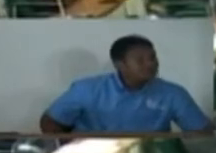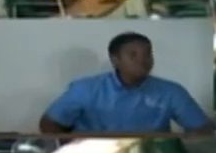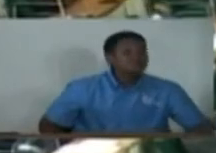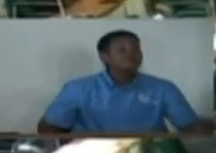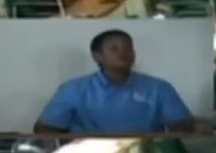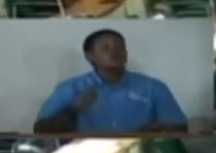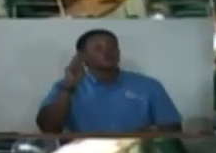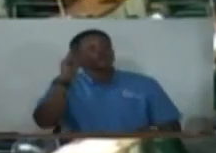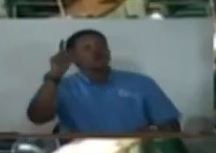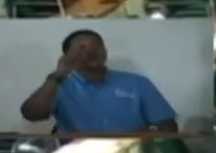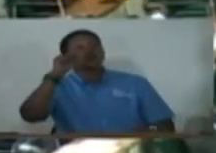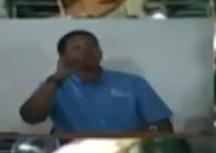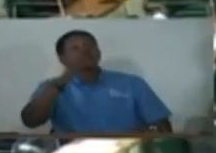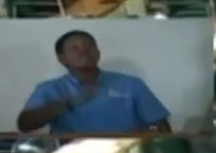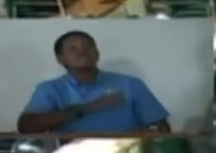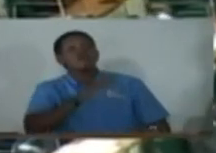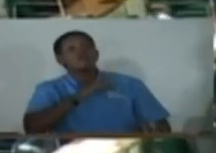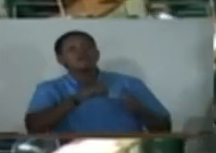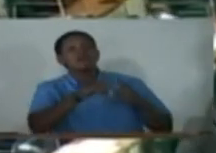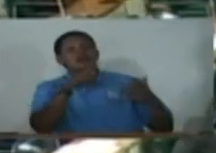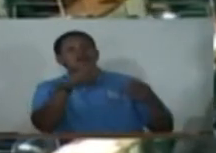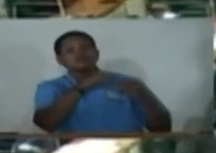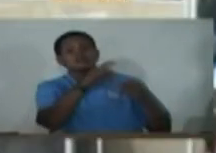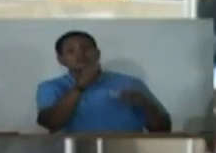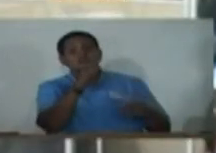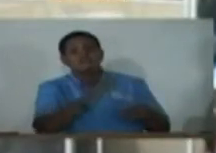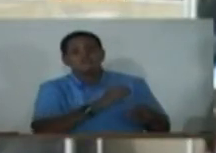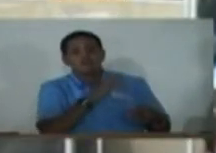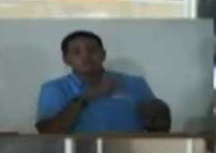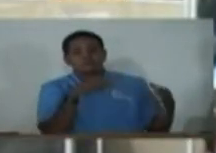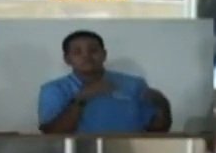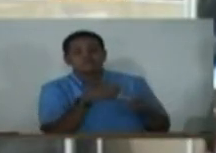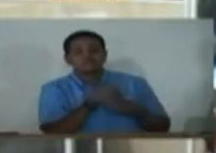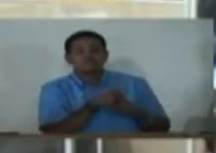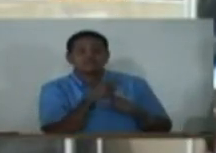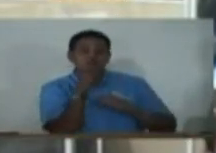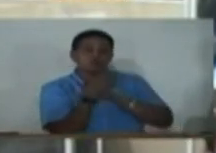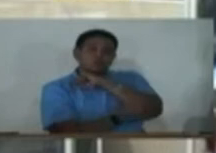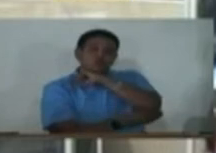a large part of the informal sector would be the poor.